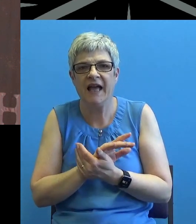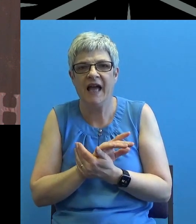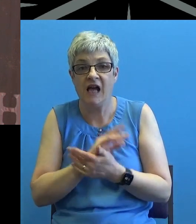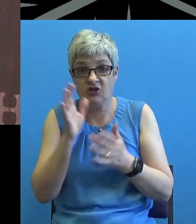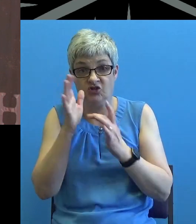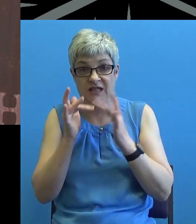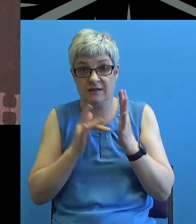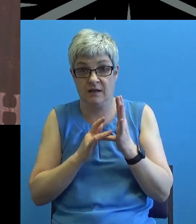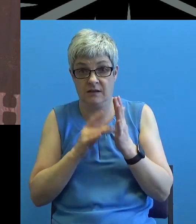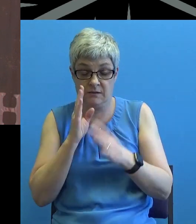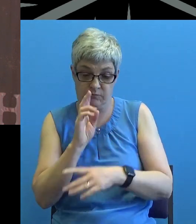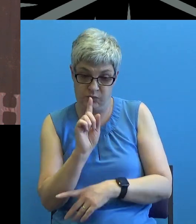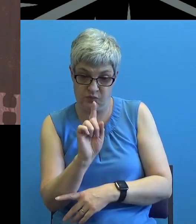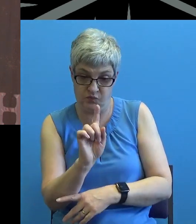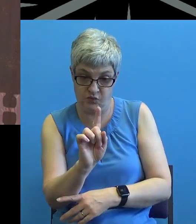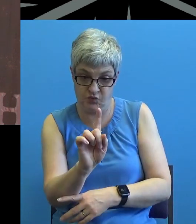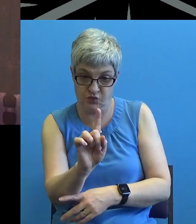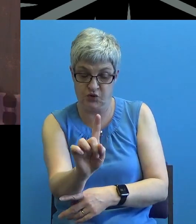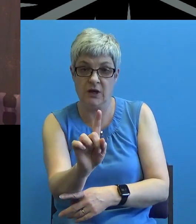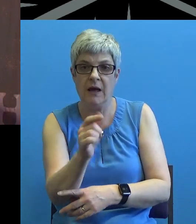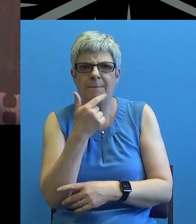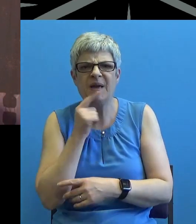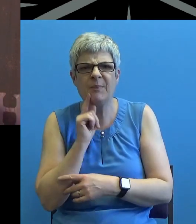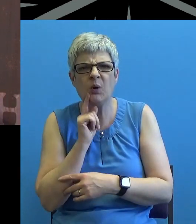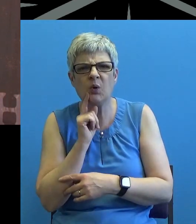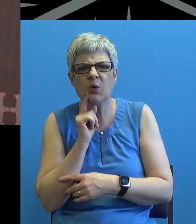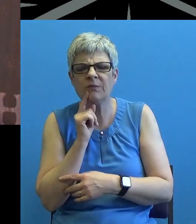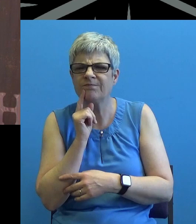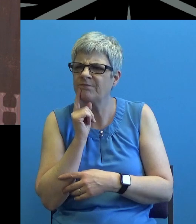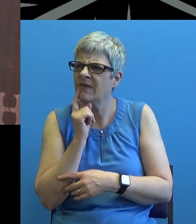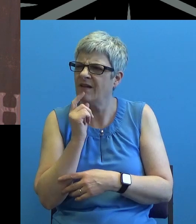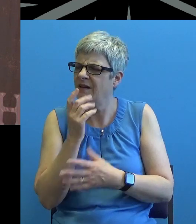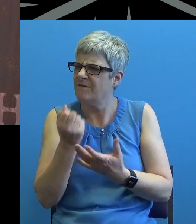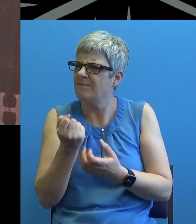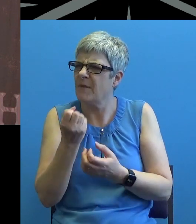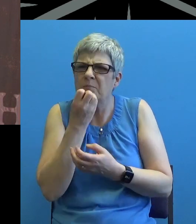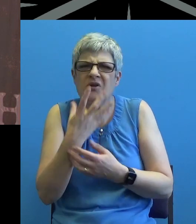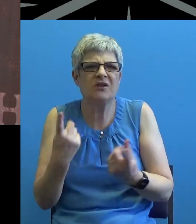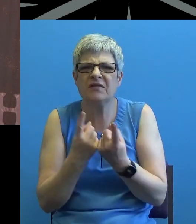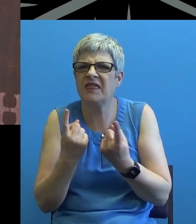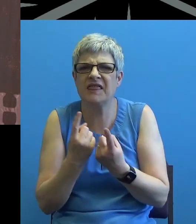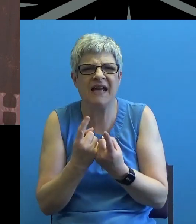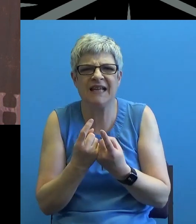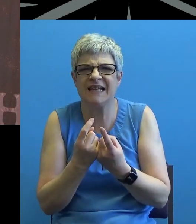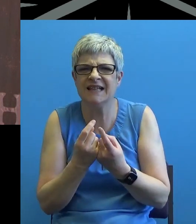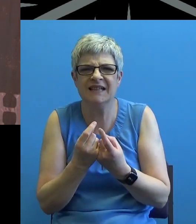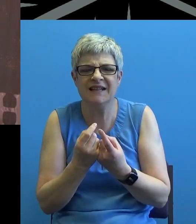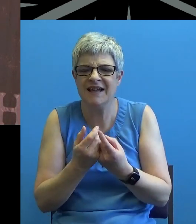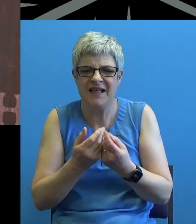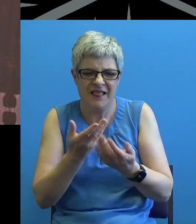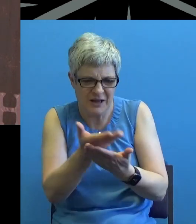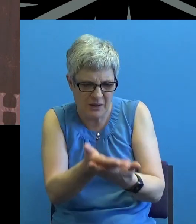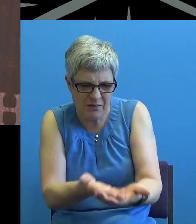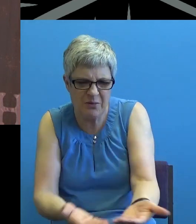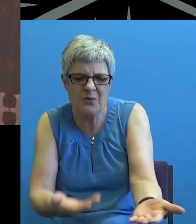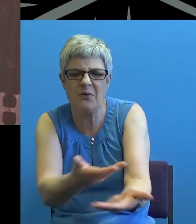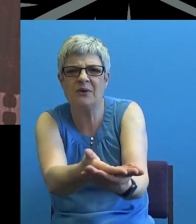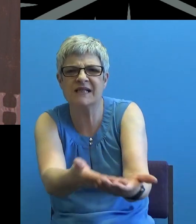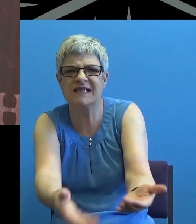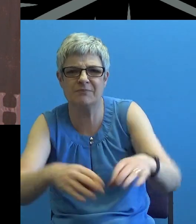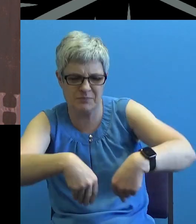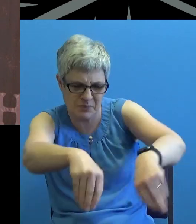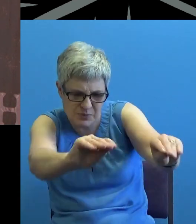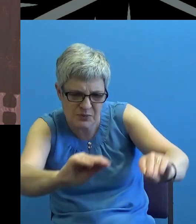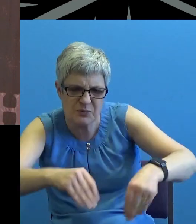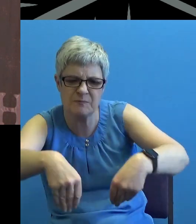is heading towards the city, people begin to do this beautiful tribute, don't they? Laying down their cloaks, paying homage